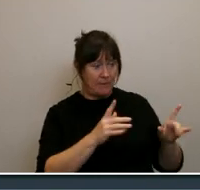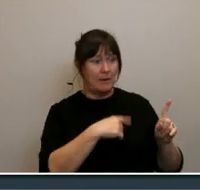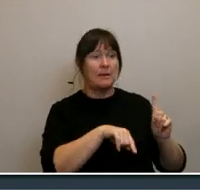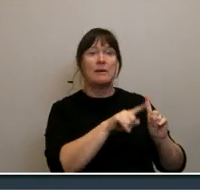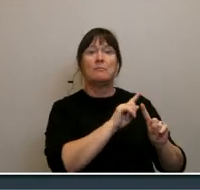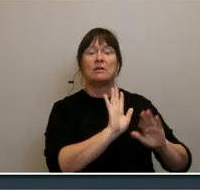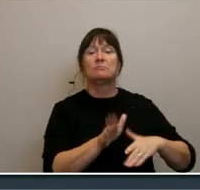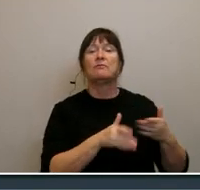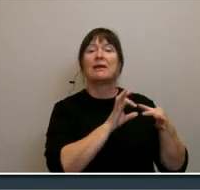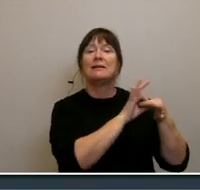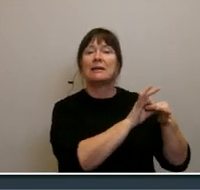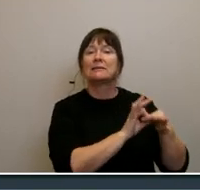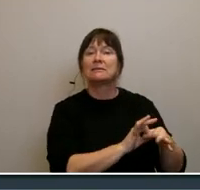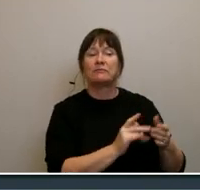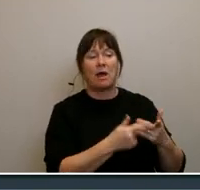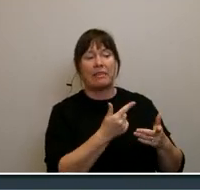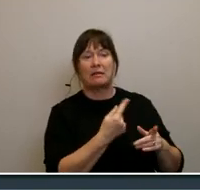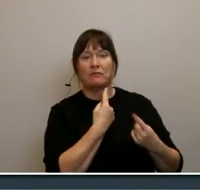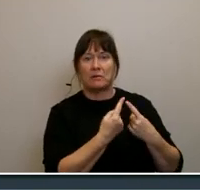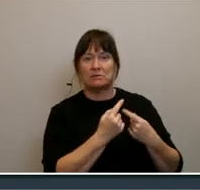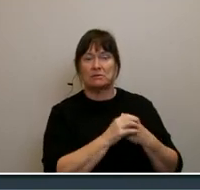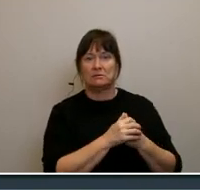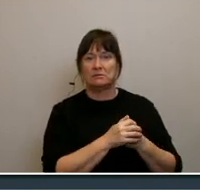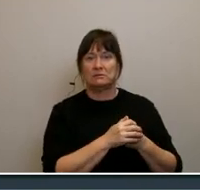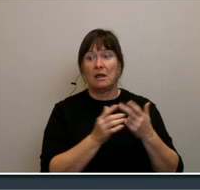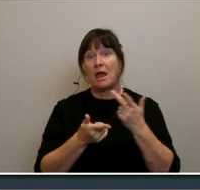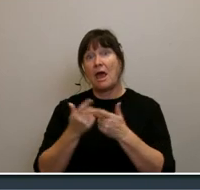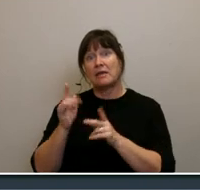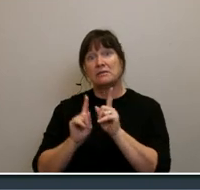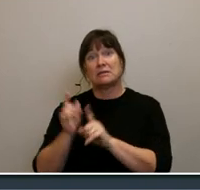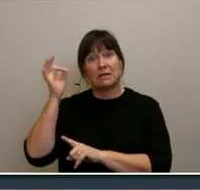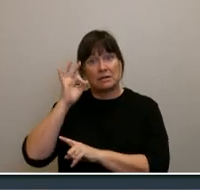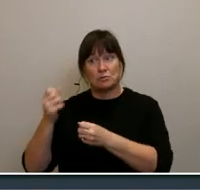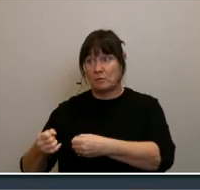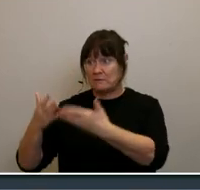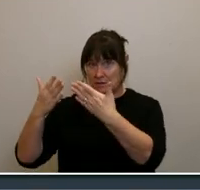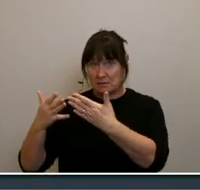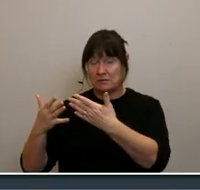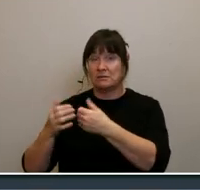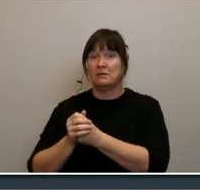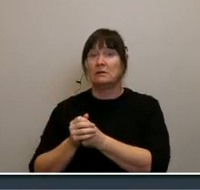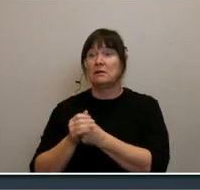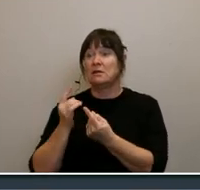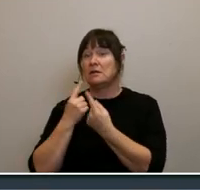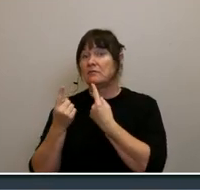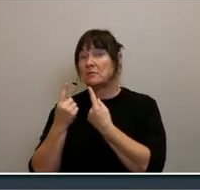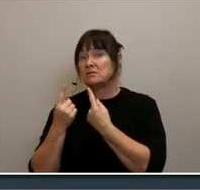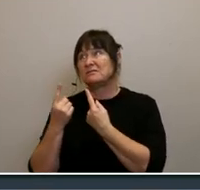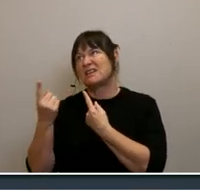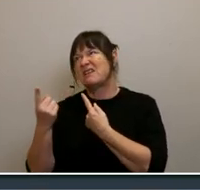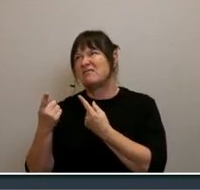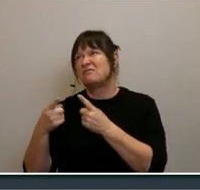sources of more in-depth information. Of the few other council websites that I looked at, I found the information on Environment